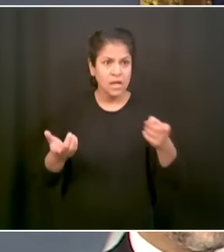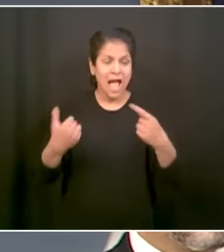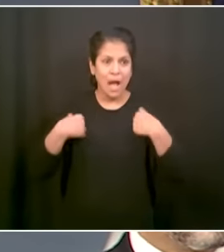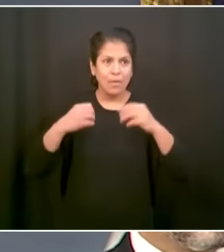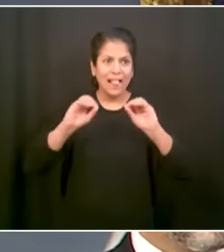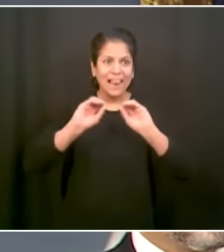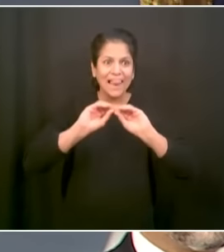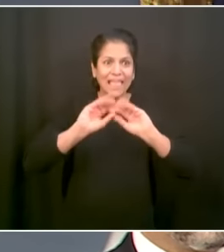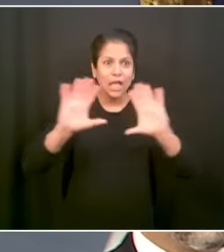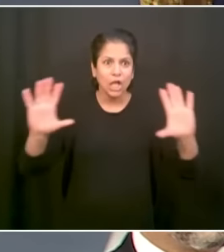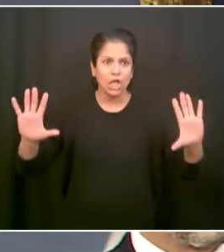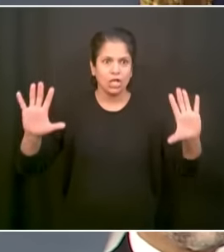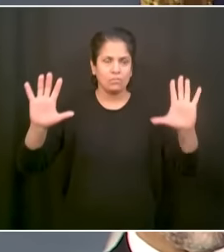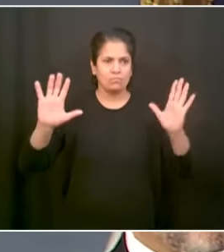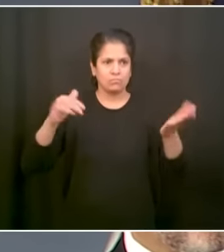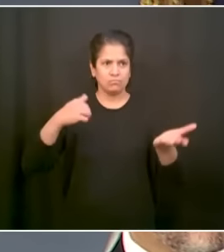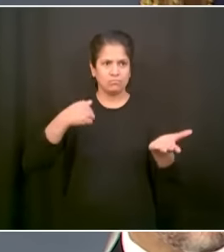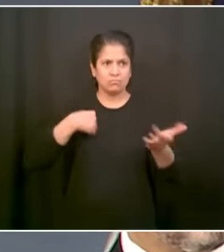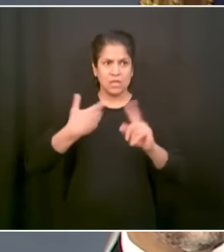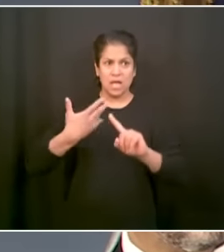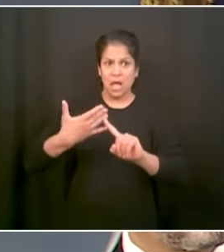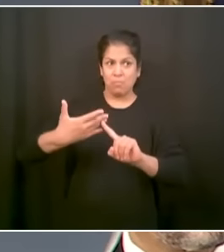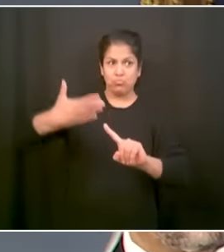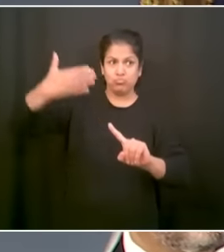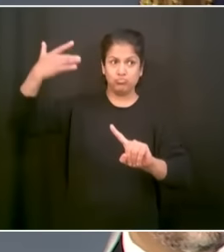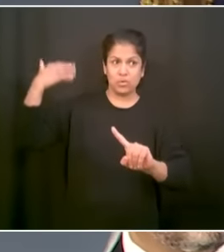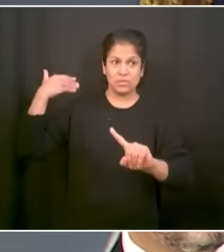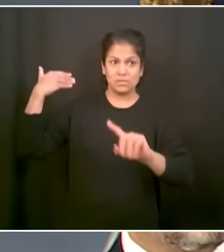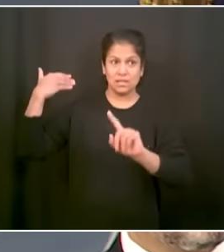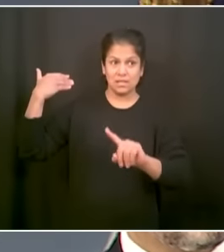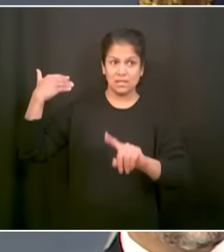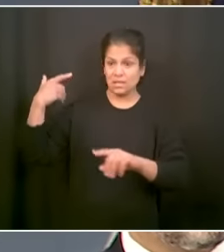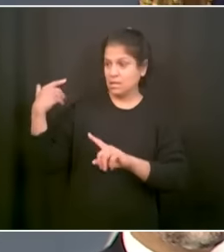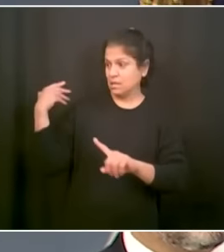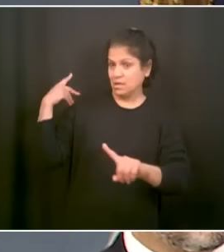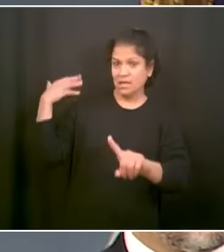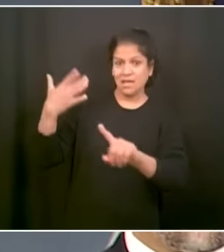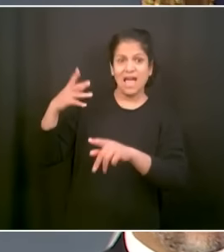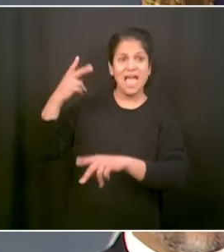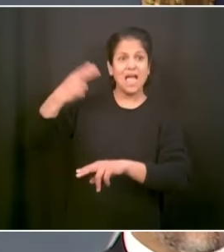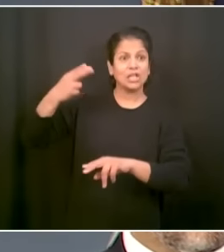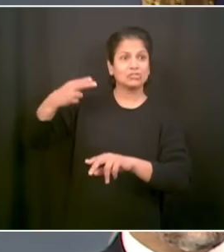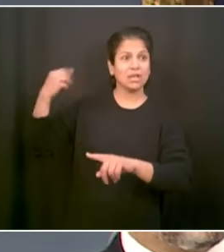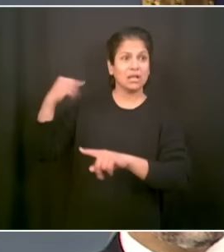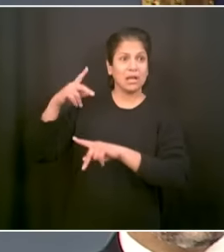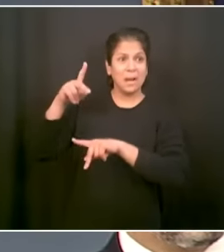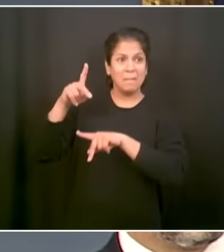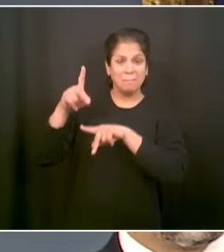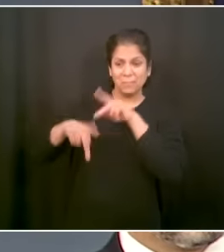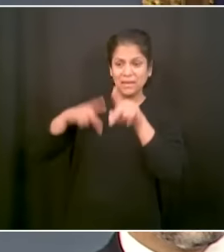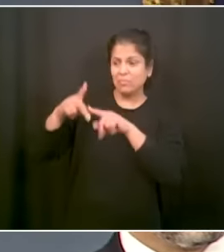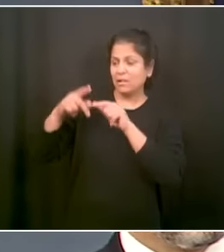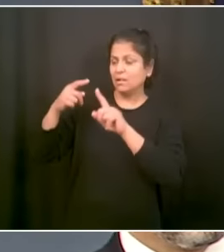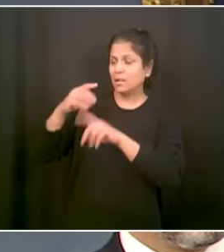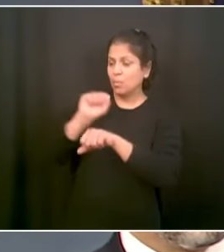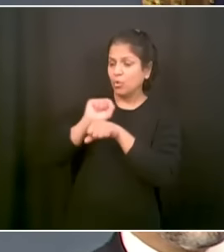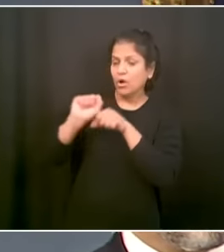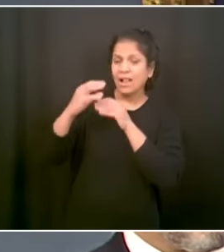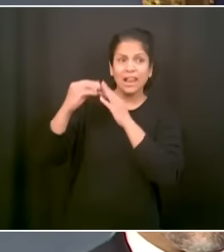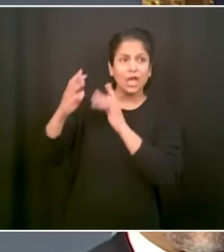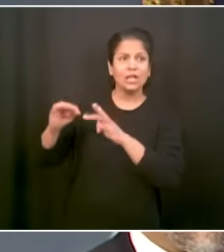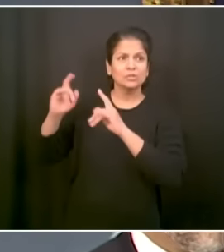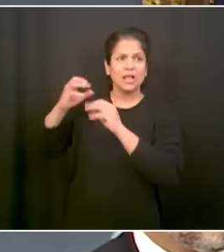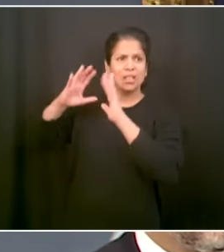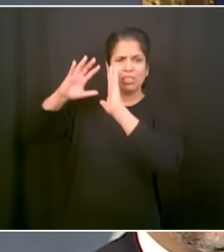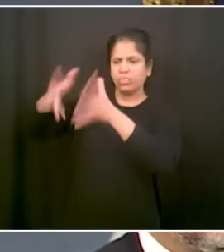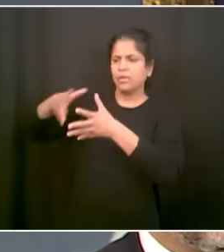administration mismanaged not only the budget, but also, frankly, housing and assistance programs. And as we assess